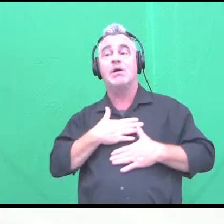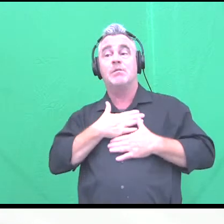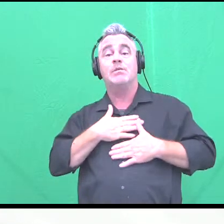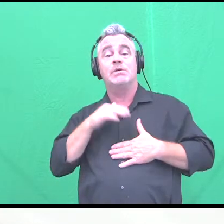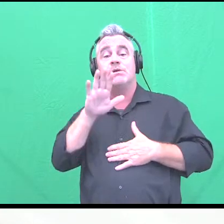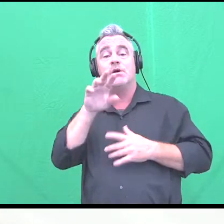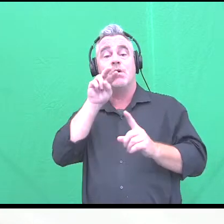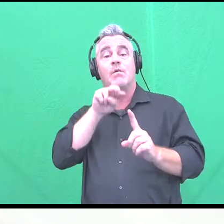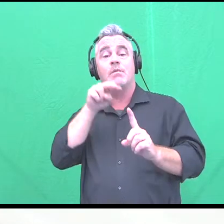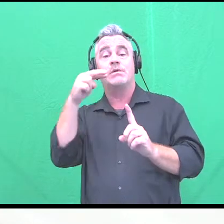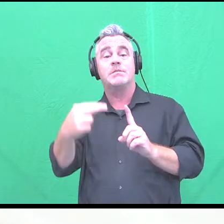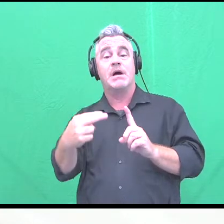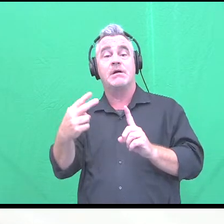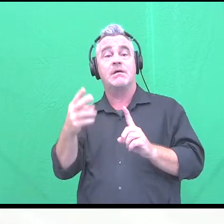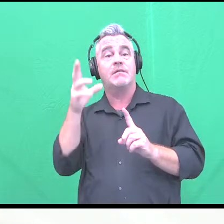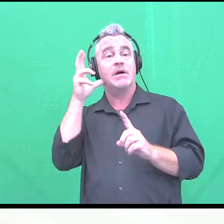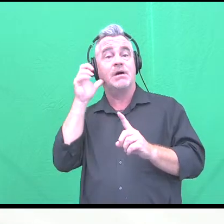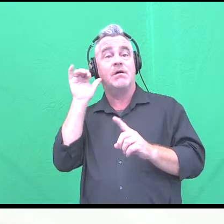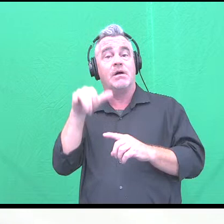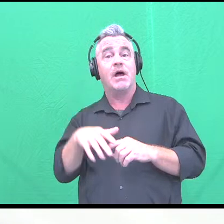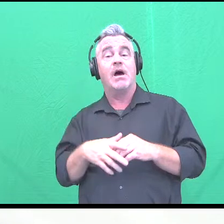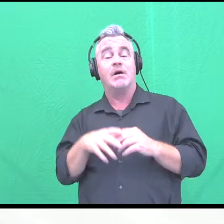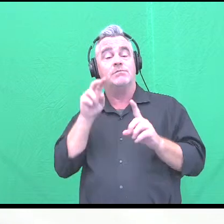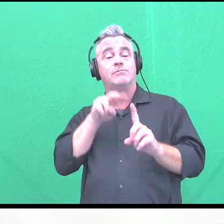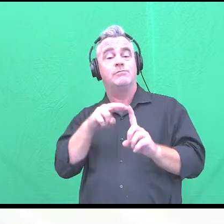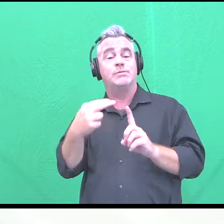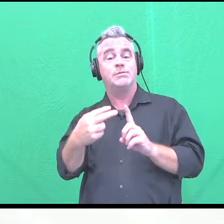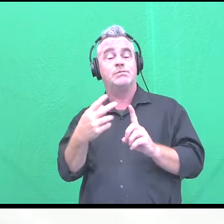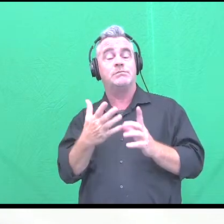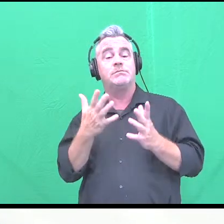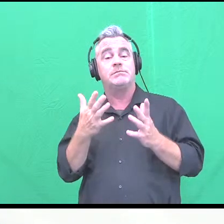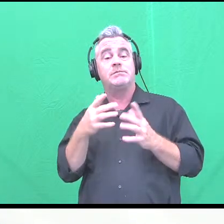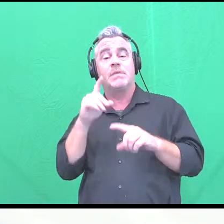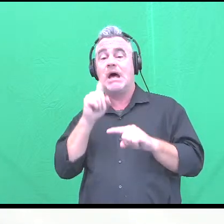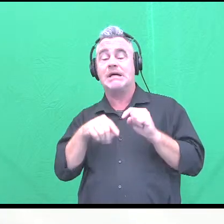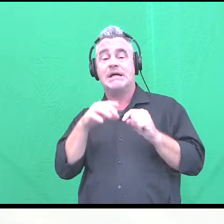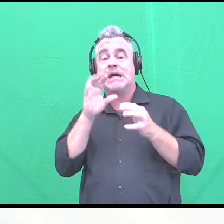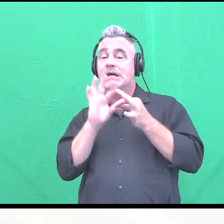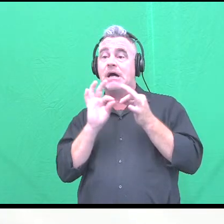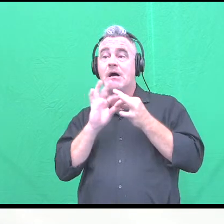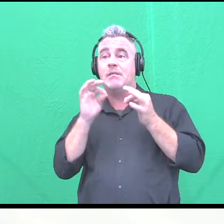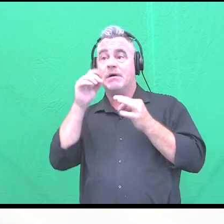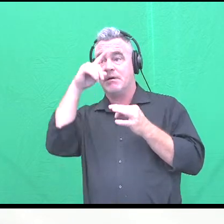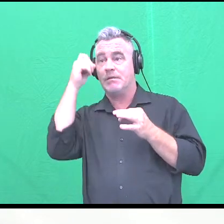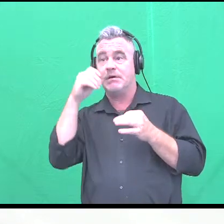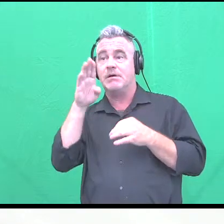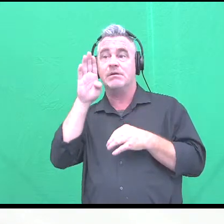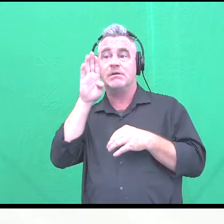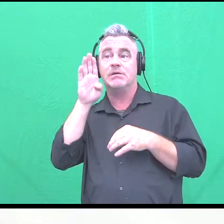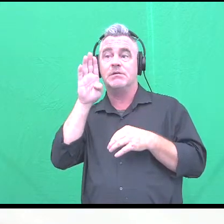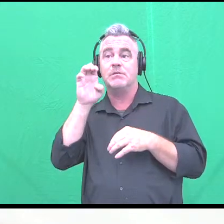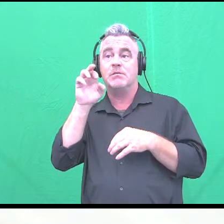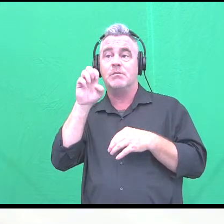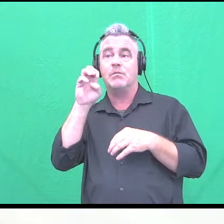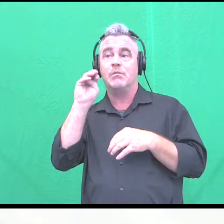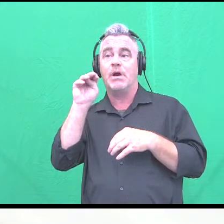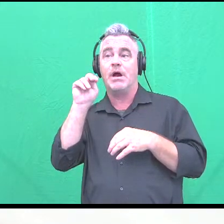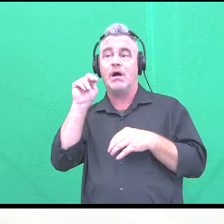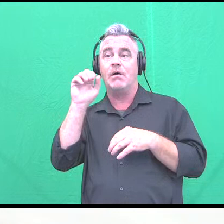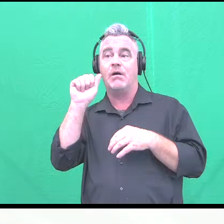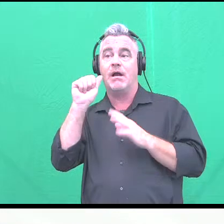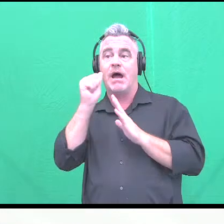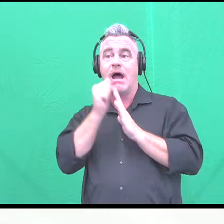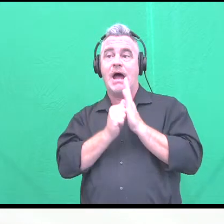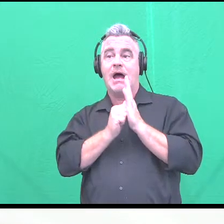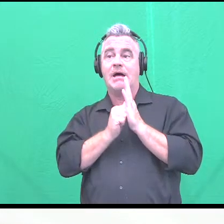perspective and hearing your perspective, and I really can't comment on it because we have a Brown Act code for this board. So,